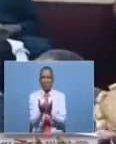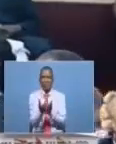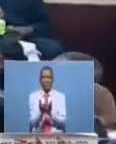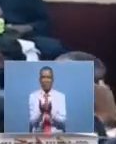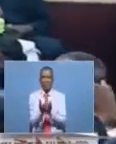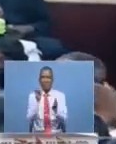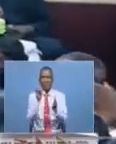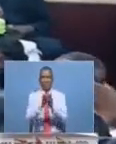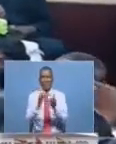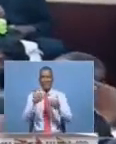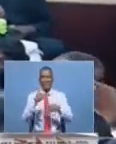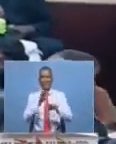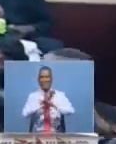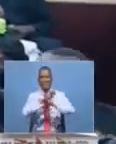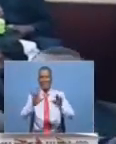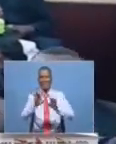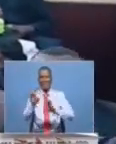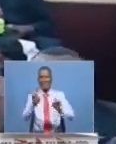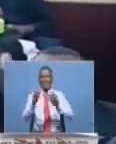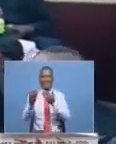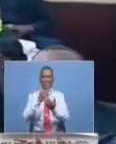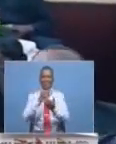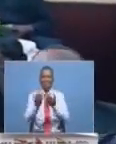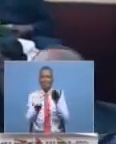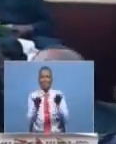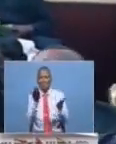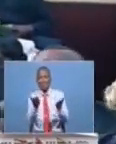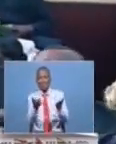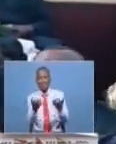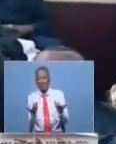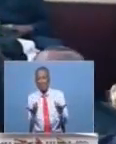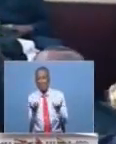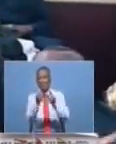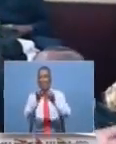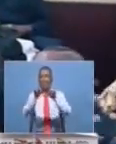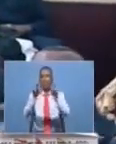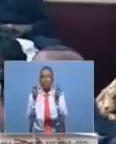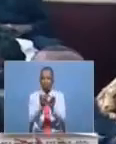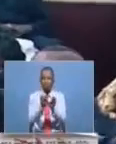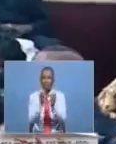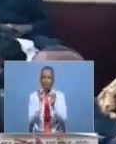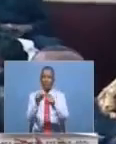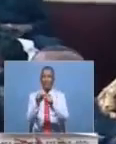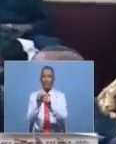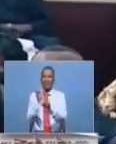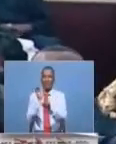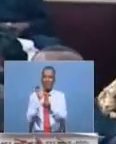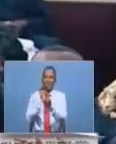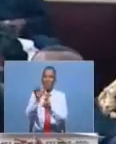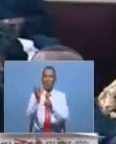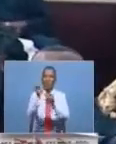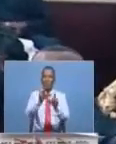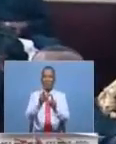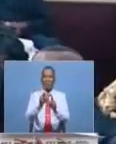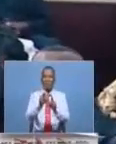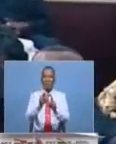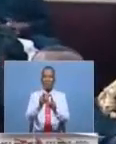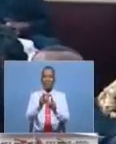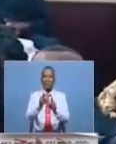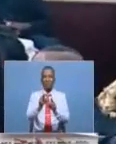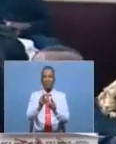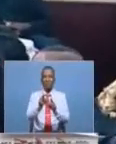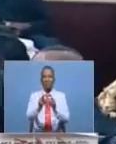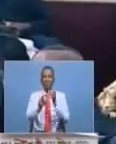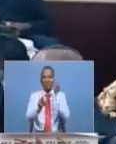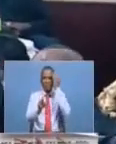with whether a party can be compelled to testify or not. We are not. We know that